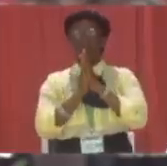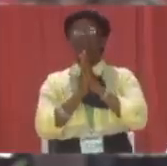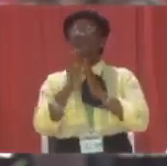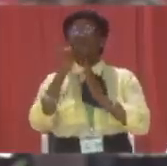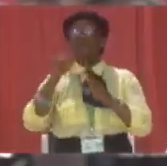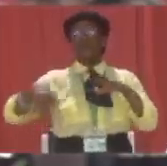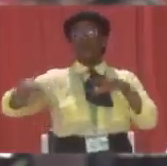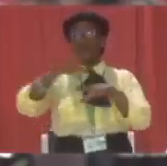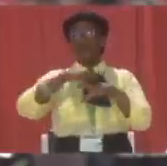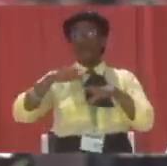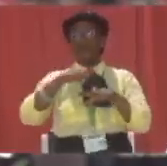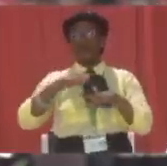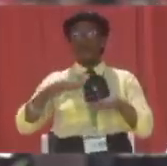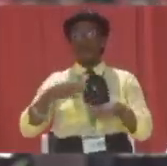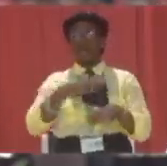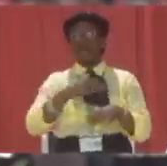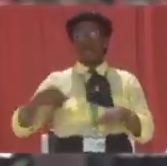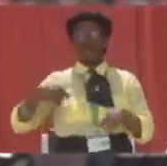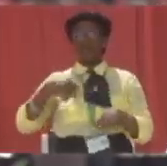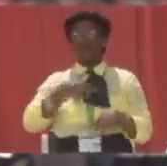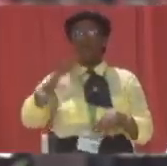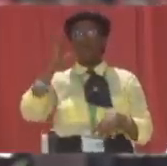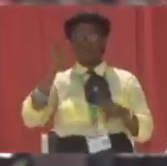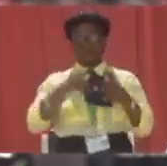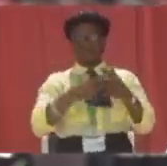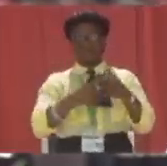we'll begin the anointing service straight away